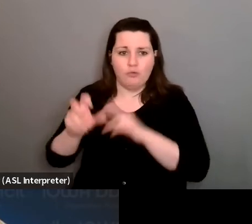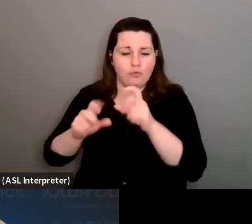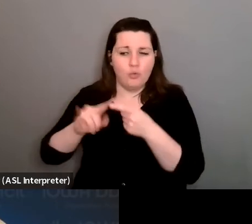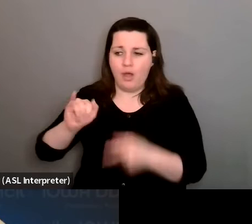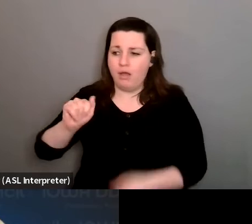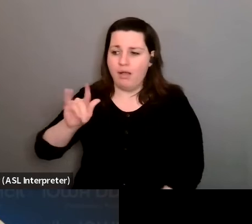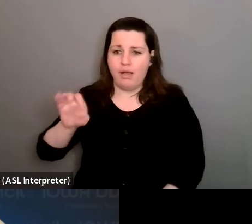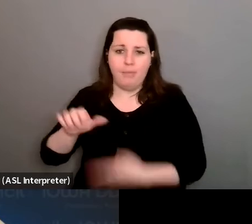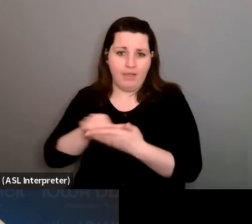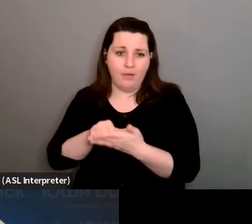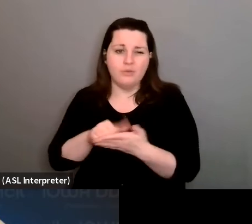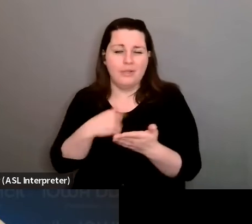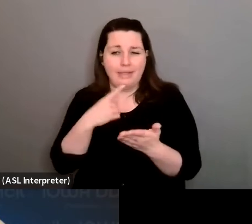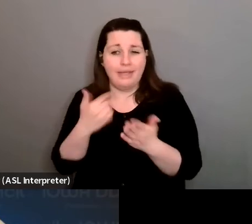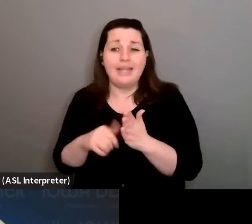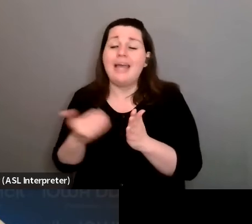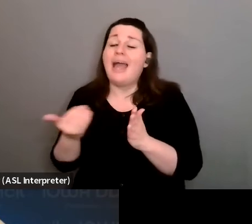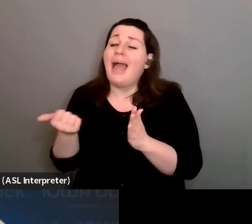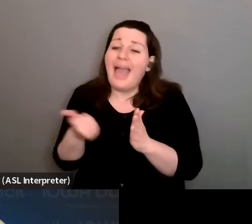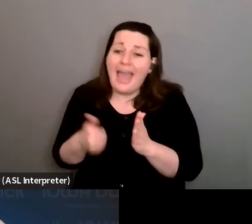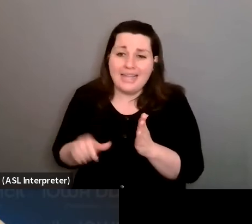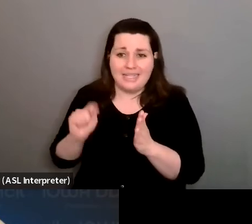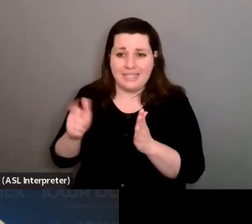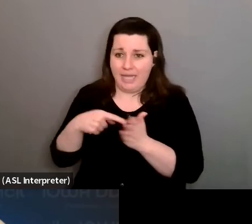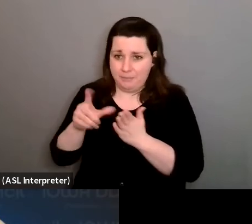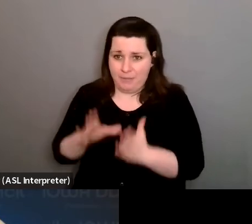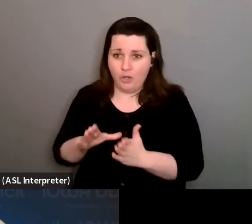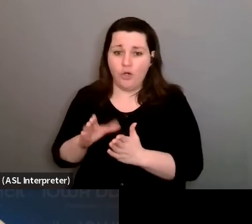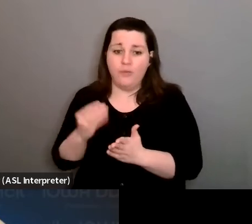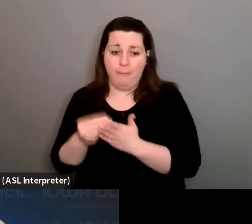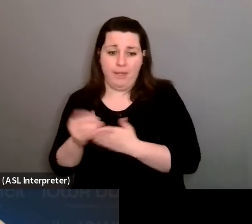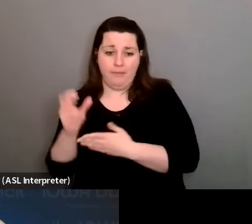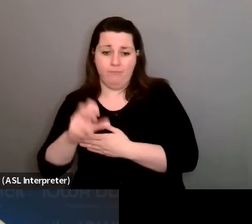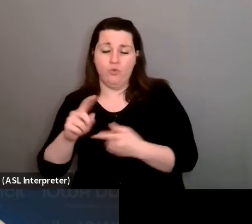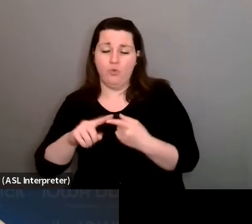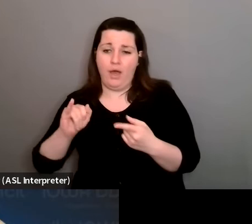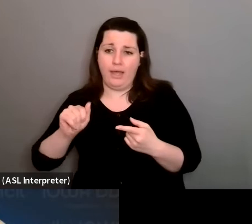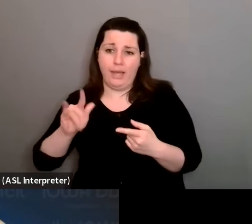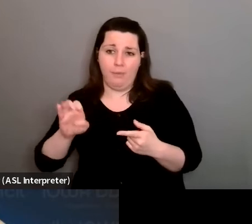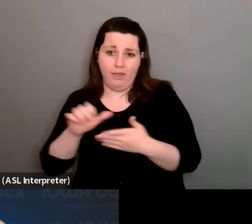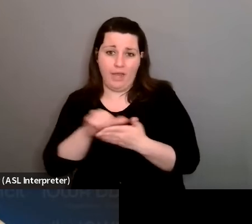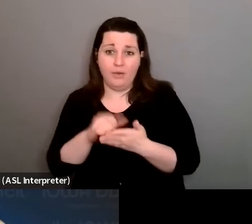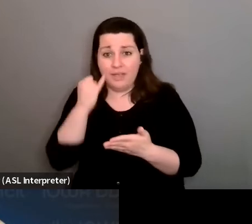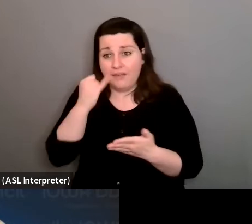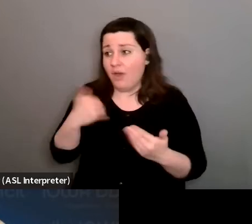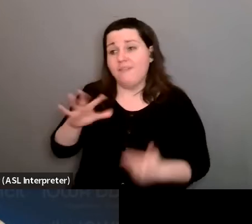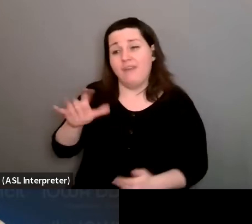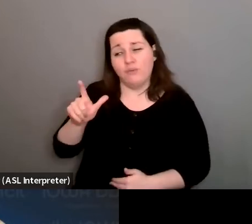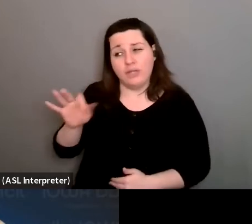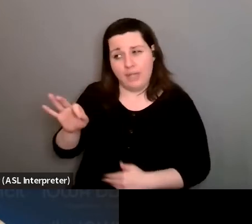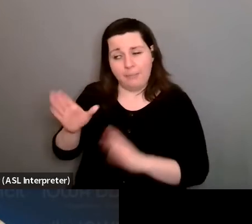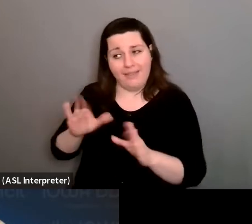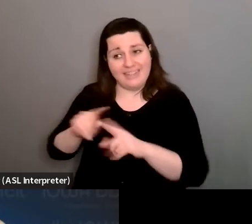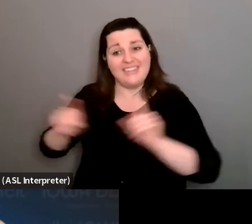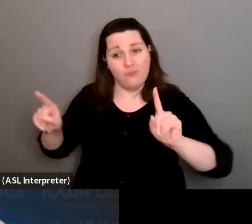just going to say that again, any taxpayer contributing to an IAble account. If you have a 529 plan, that's different. That